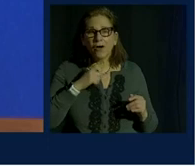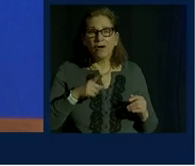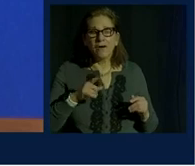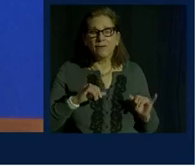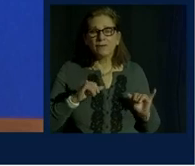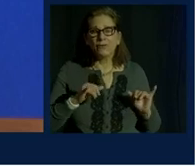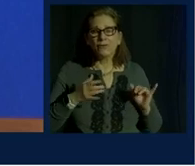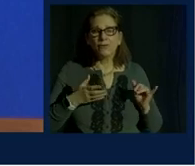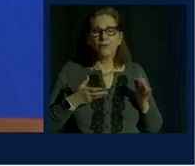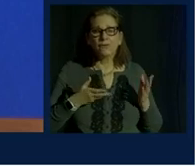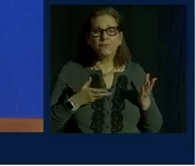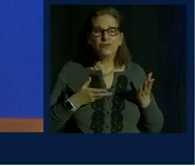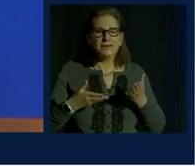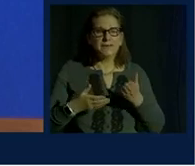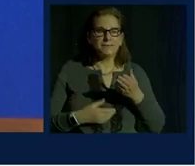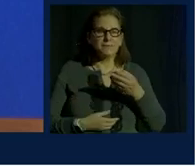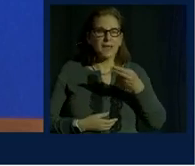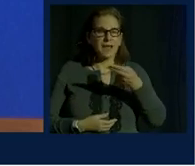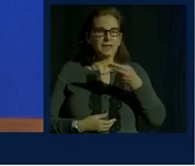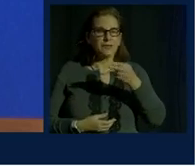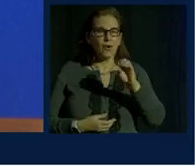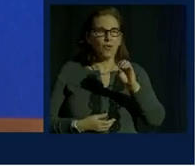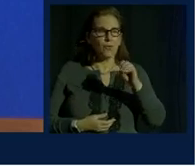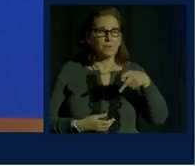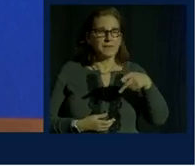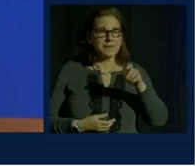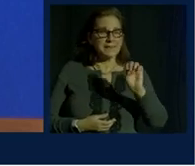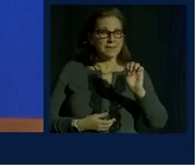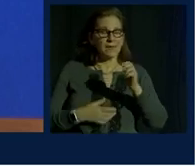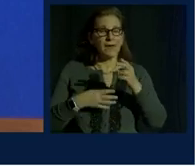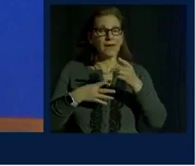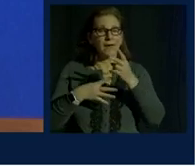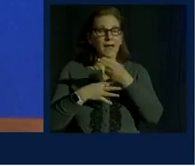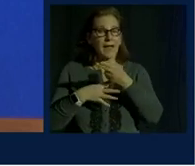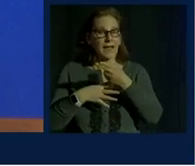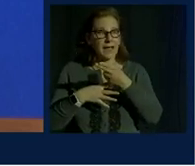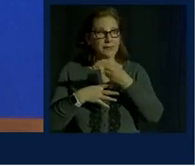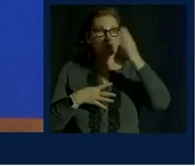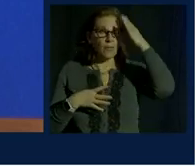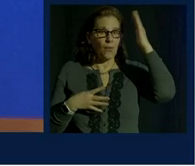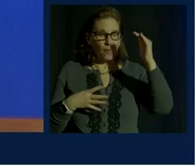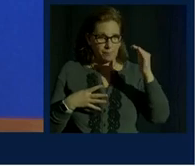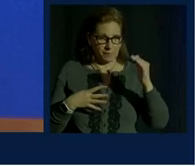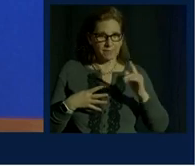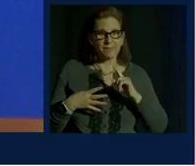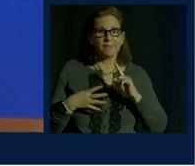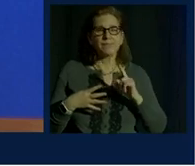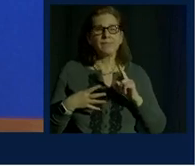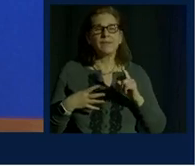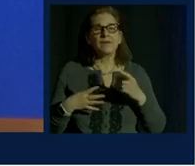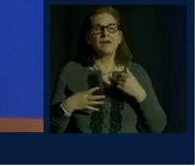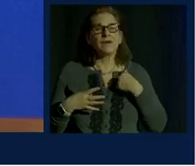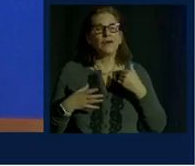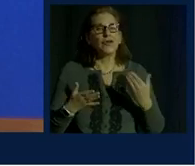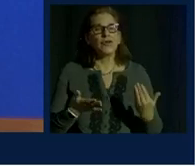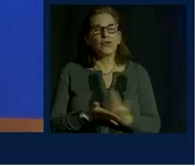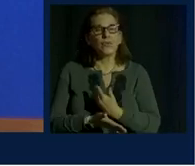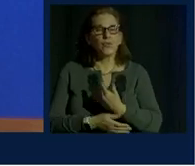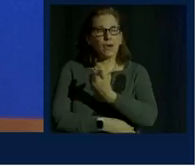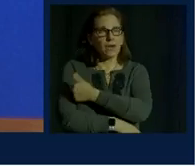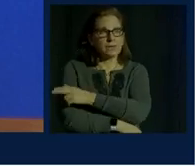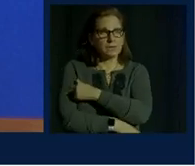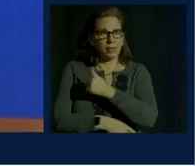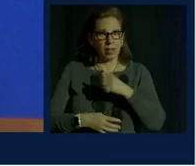also stands for Me at St. Elizabeth's for health. We are also bringing the UHS hospital, 136-bed